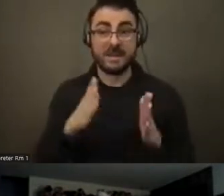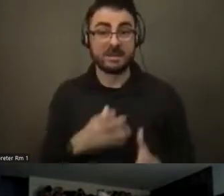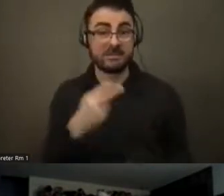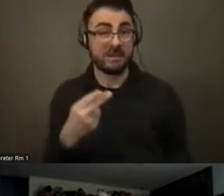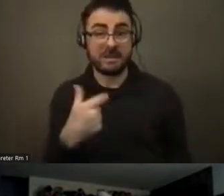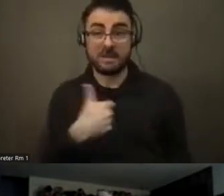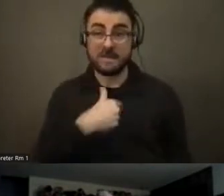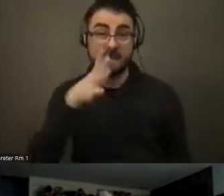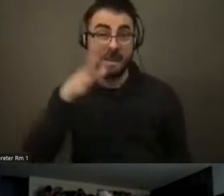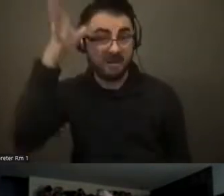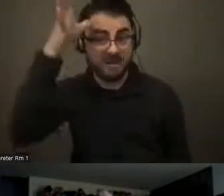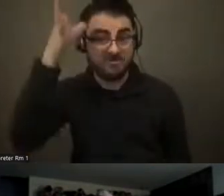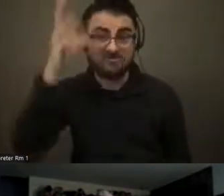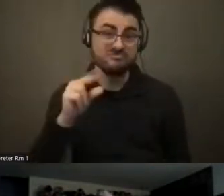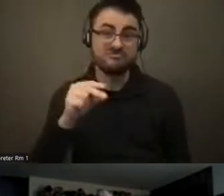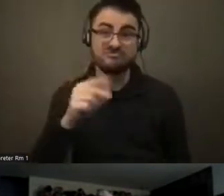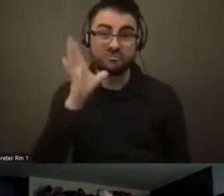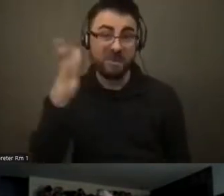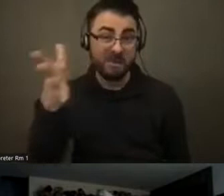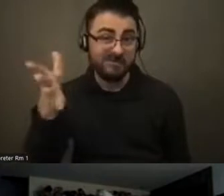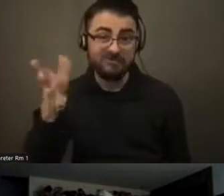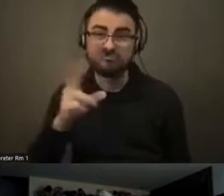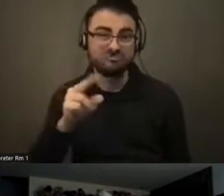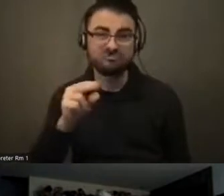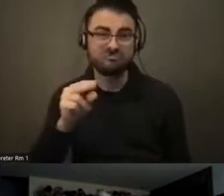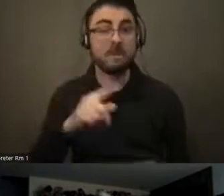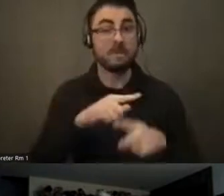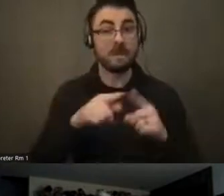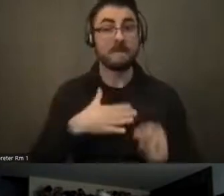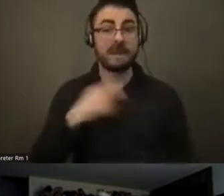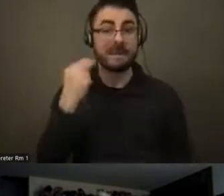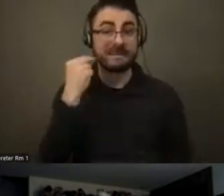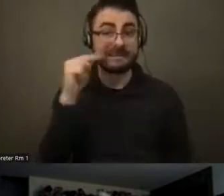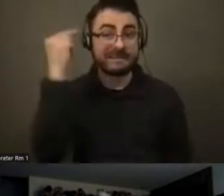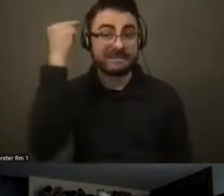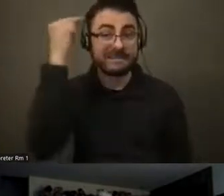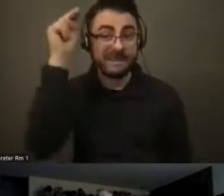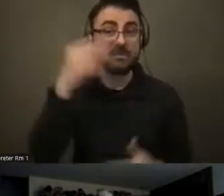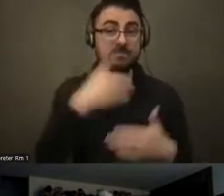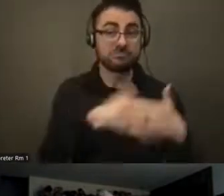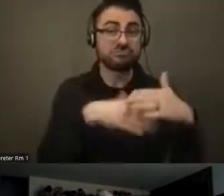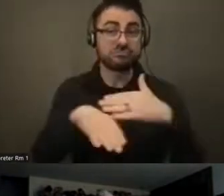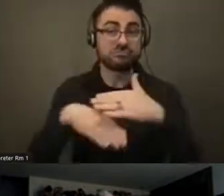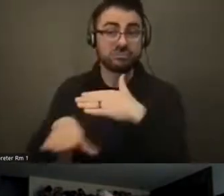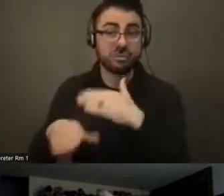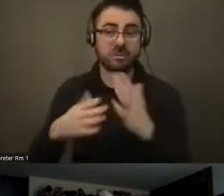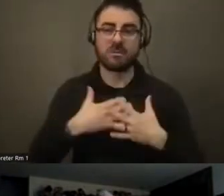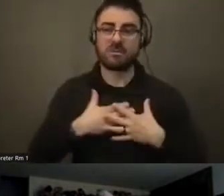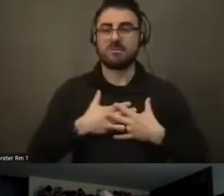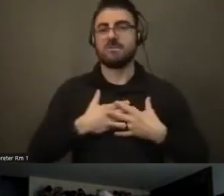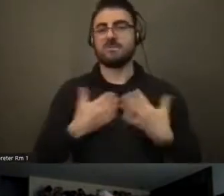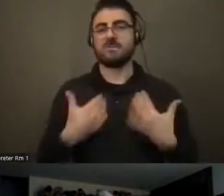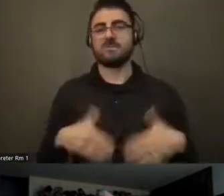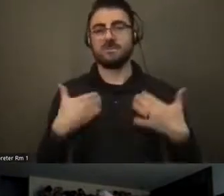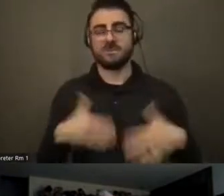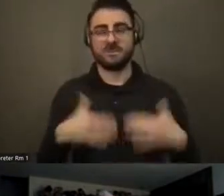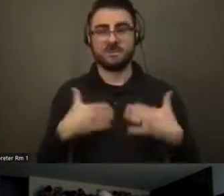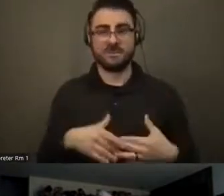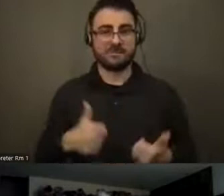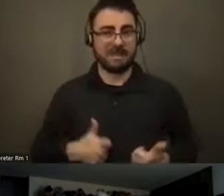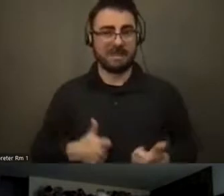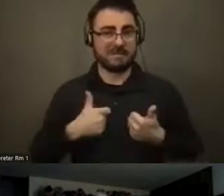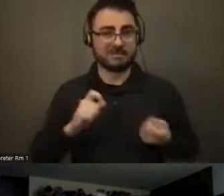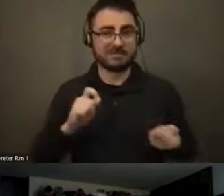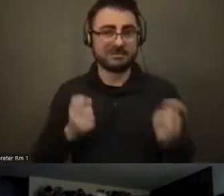can say when my nieces and nephews were born, it was transformational. Yeah. You know, your one whole day world. they